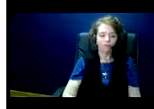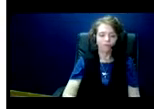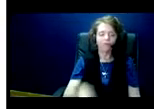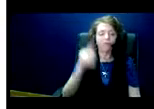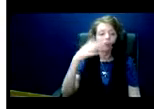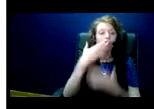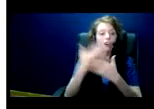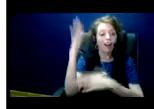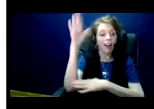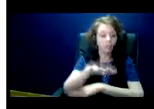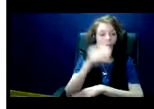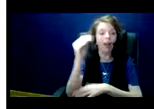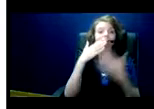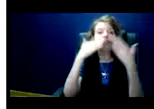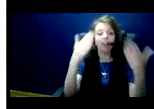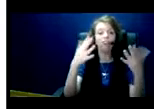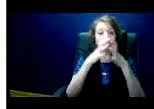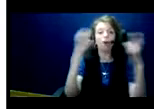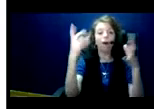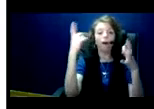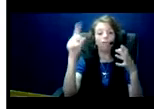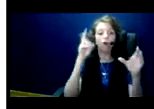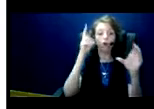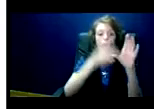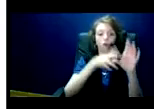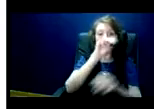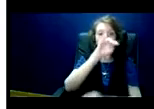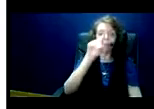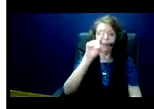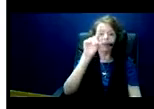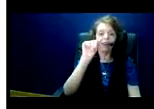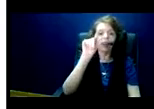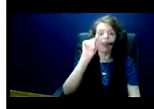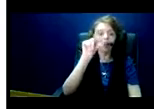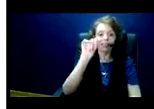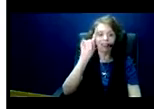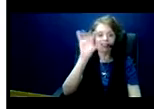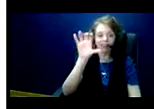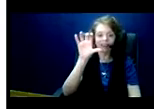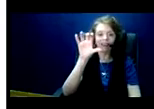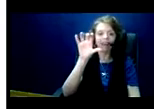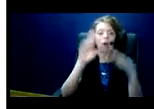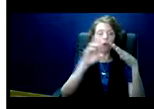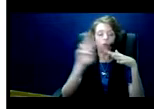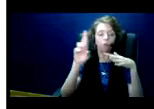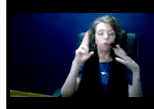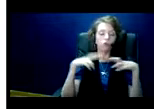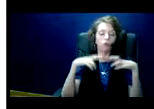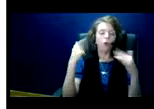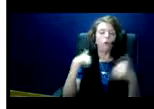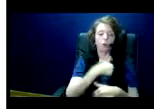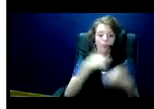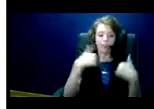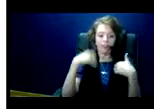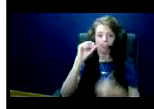Good afternoon, and thank you so much for joining the Mid-Atlantic Teaching Artists Virtual Retreat. My name is Sheila Dean Ross, and I